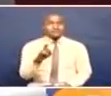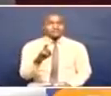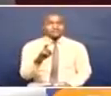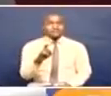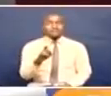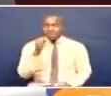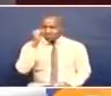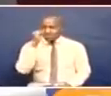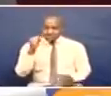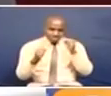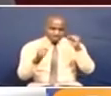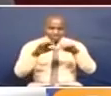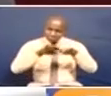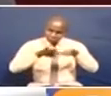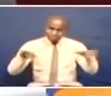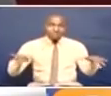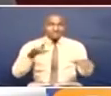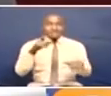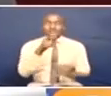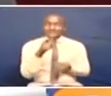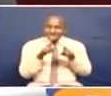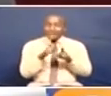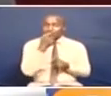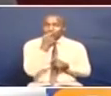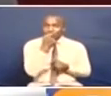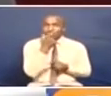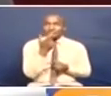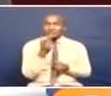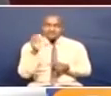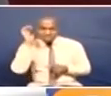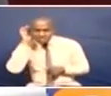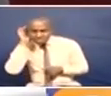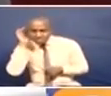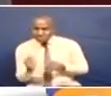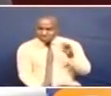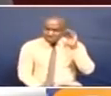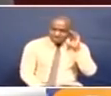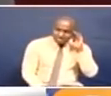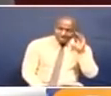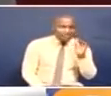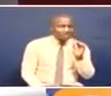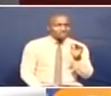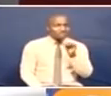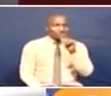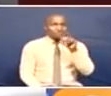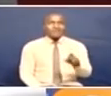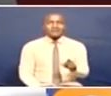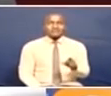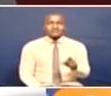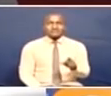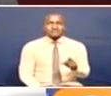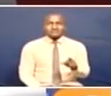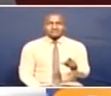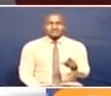the political fray. Mm-hmm. It's the referee. Mm. It must not pander to the whims of the political party that has a bigger press conference or